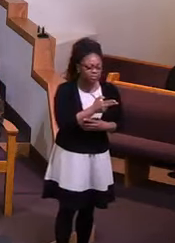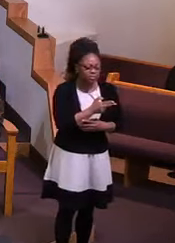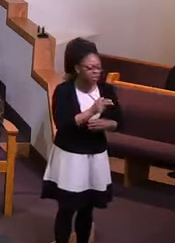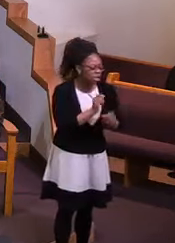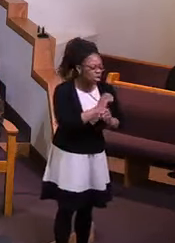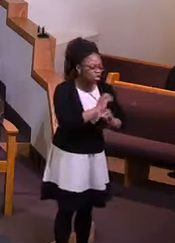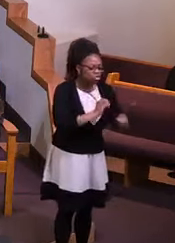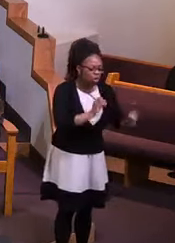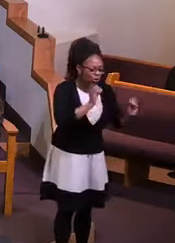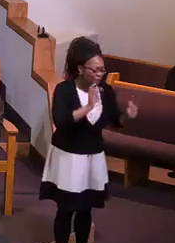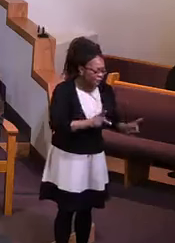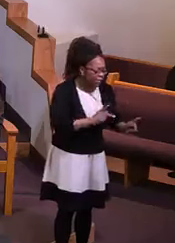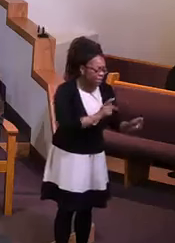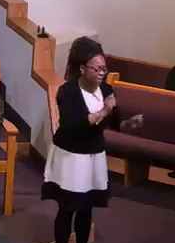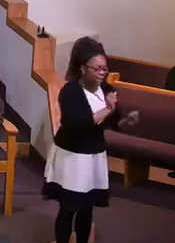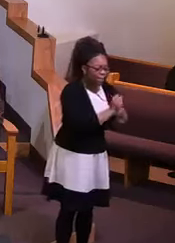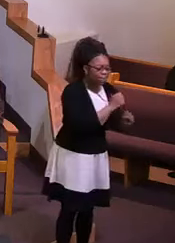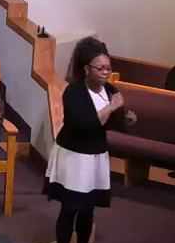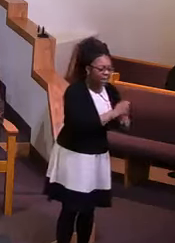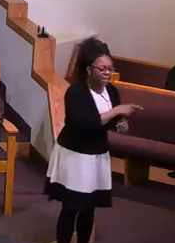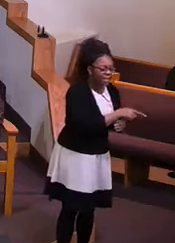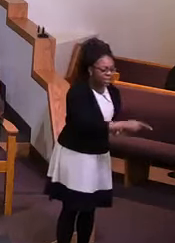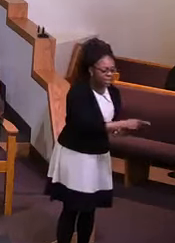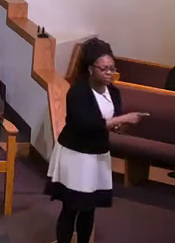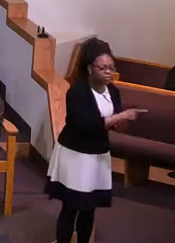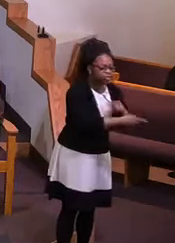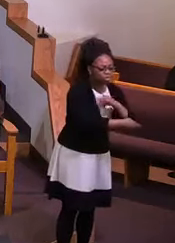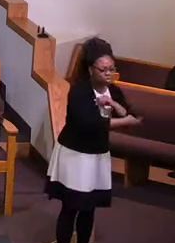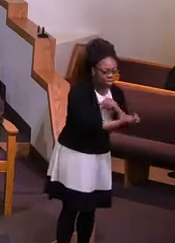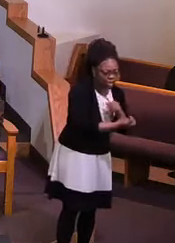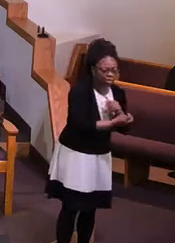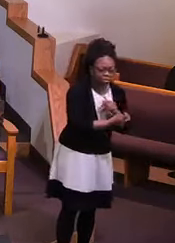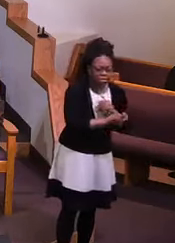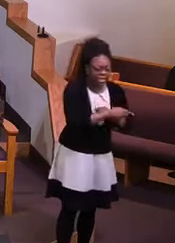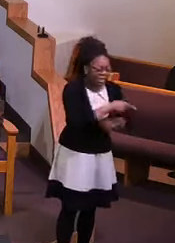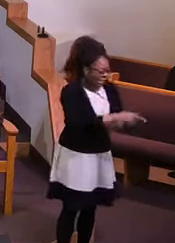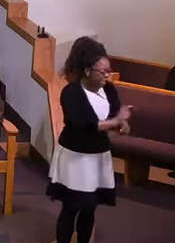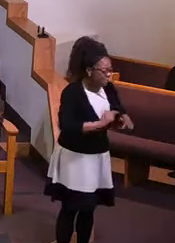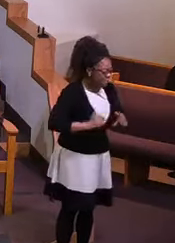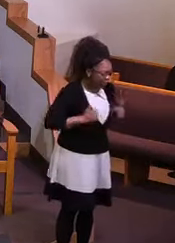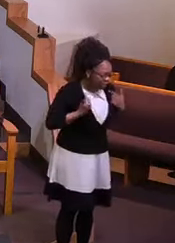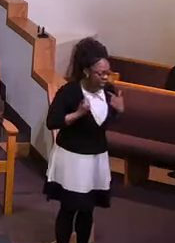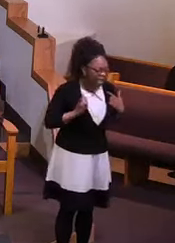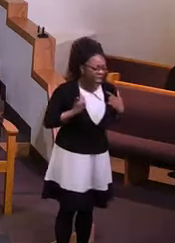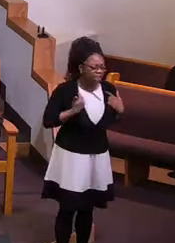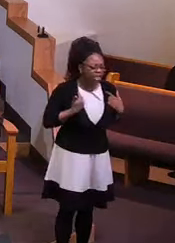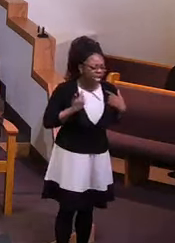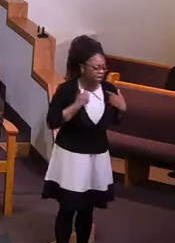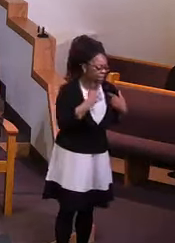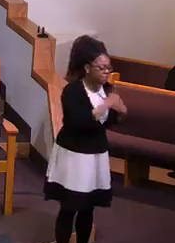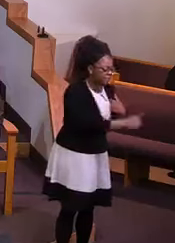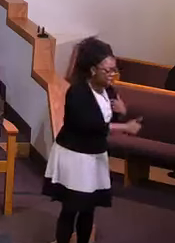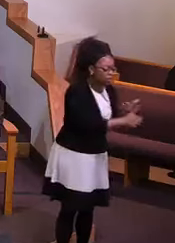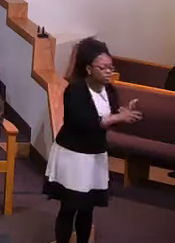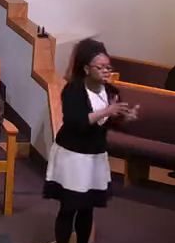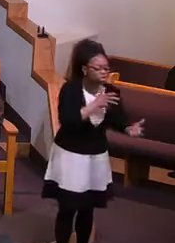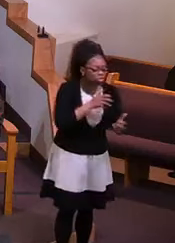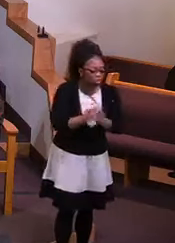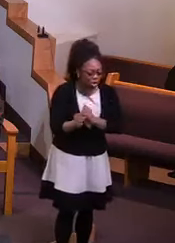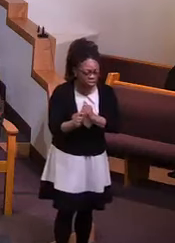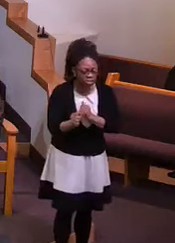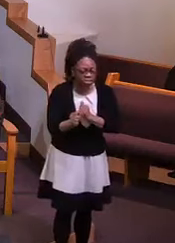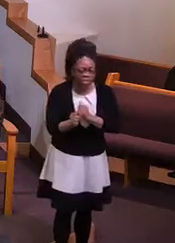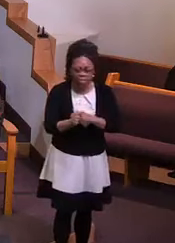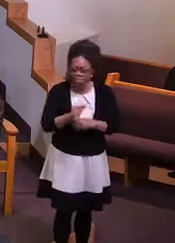and not do honest day's work. This disturbed brother is living a life of self-destruction because he isn't